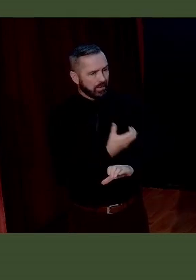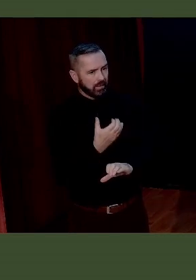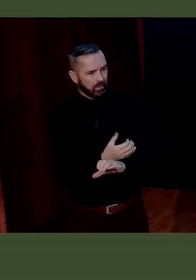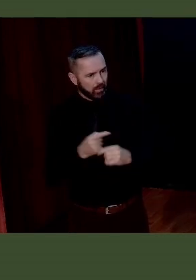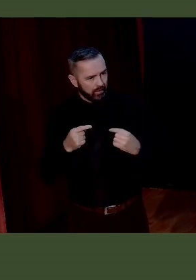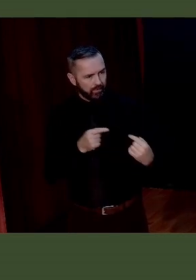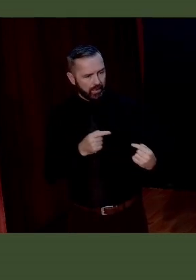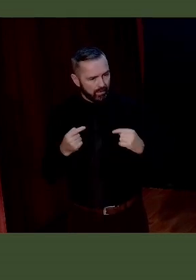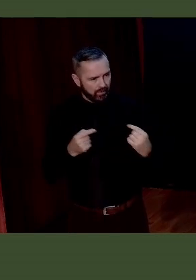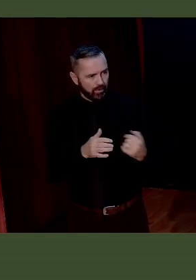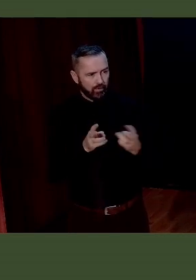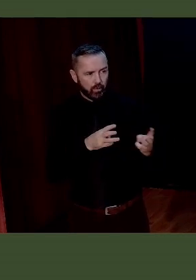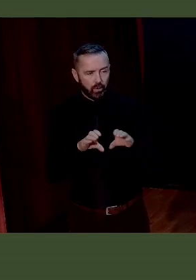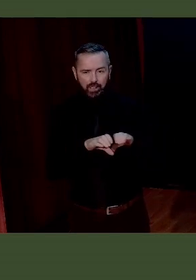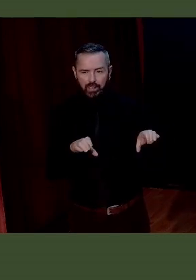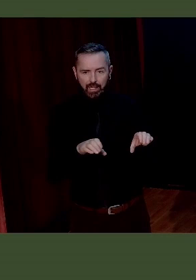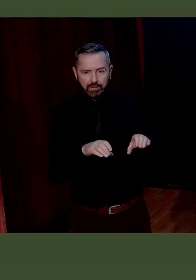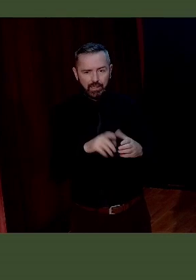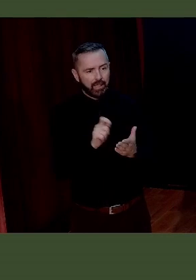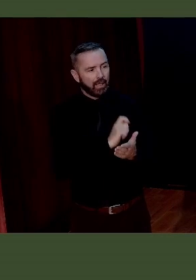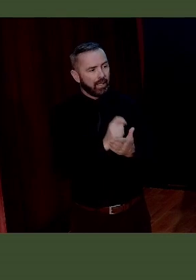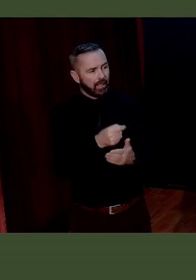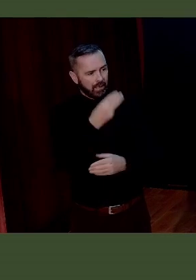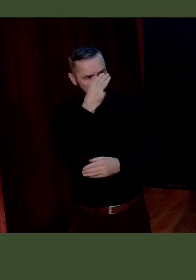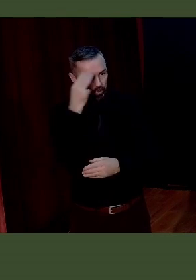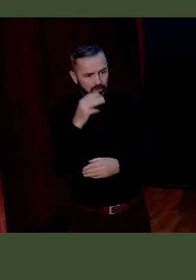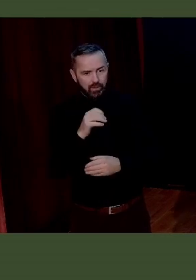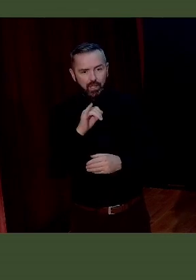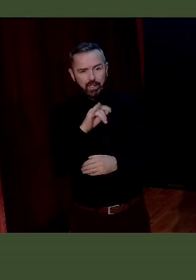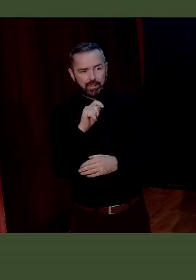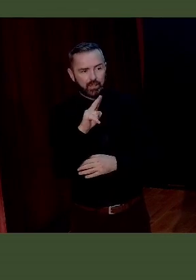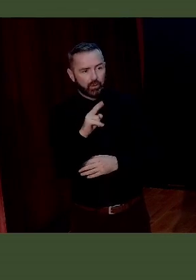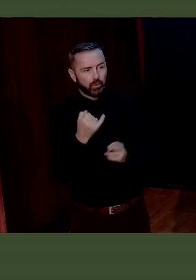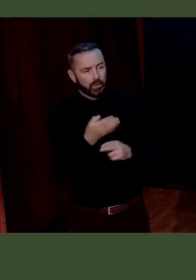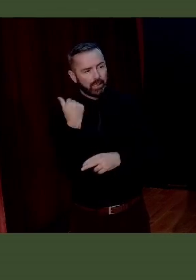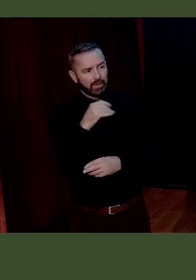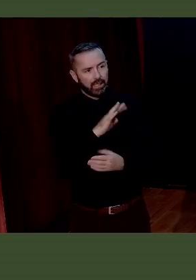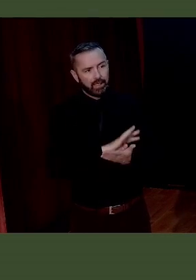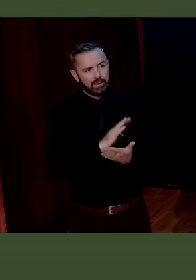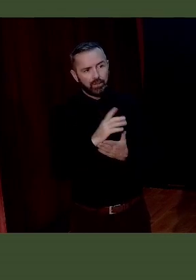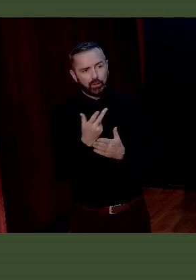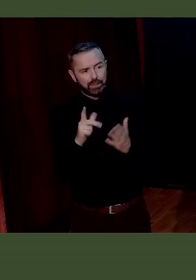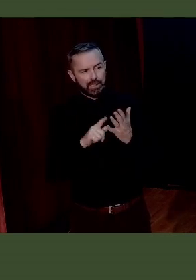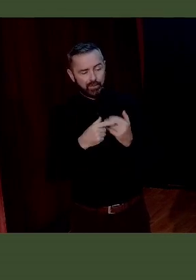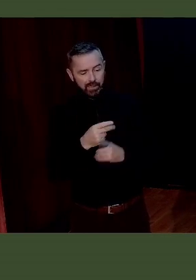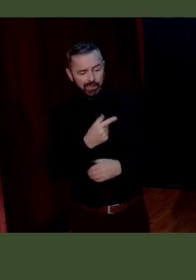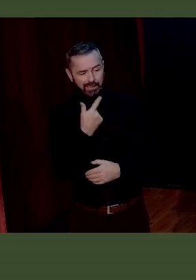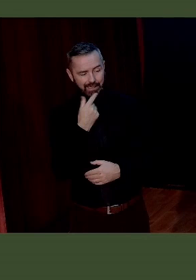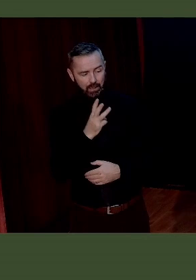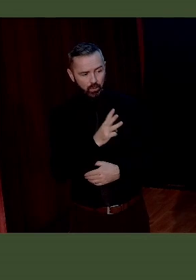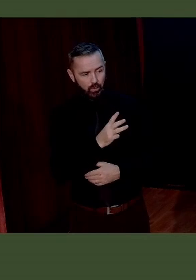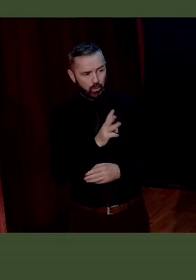working class, she was elected president of the Irish Trade Unions Congress in 1937, the second woman to hold that